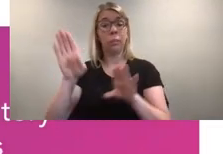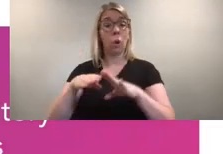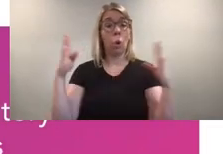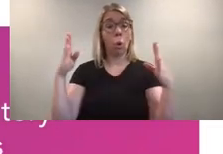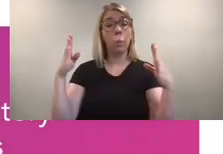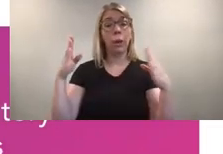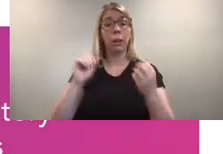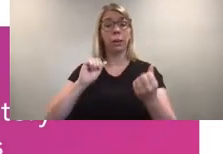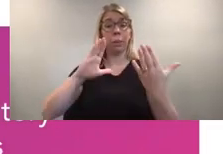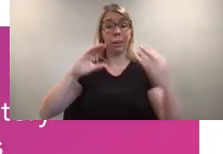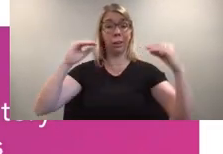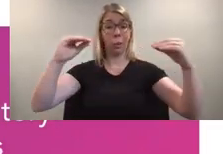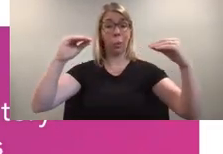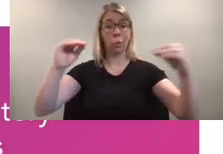faculty.